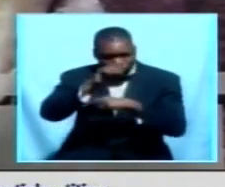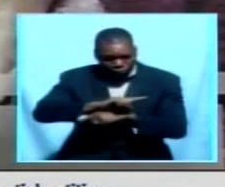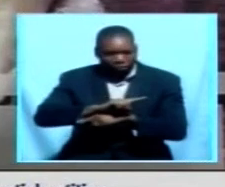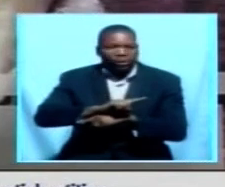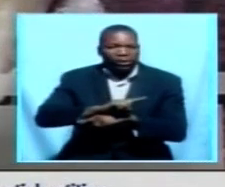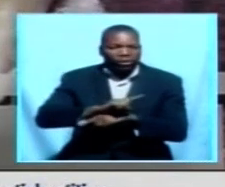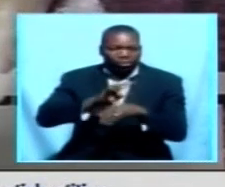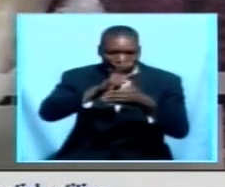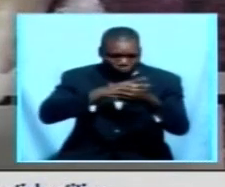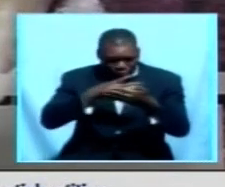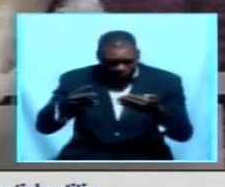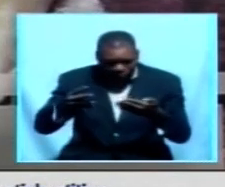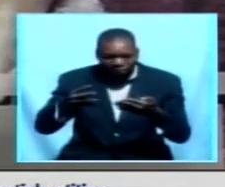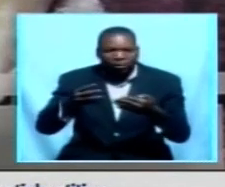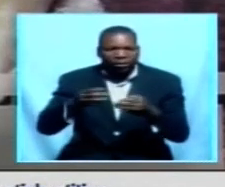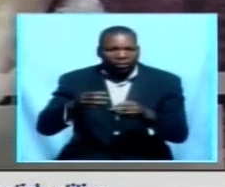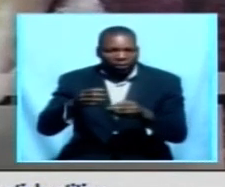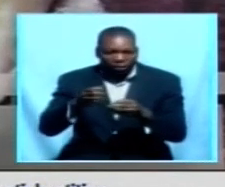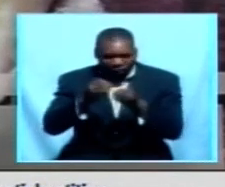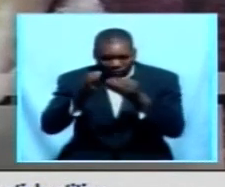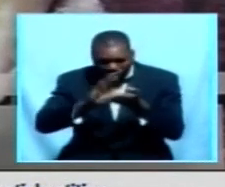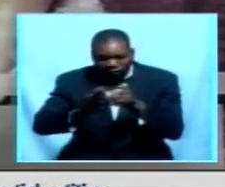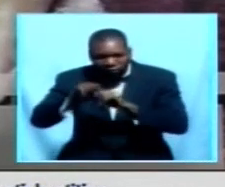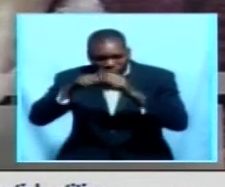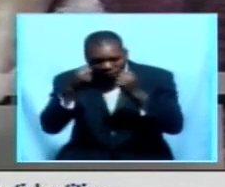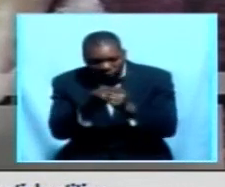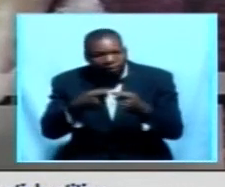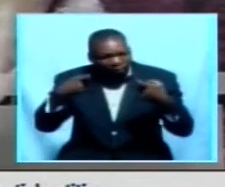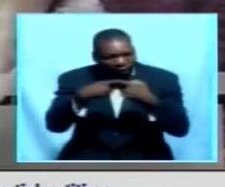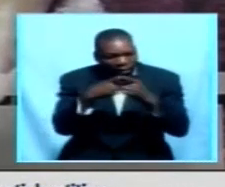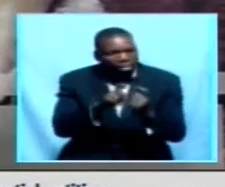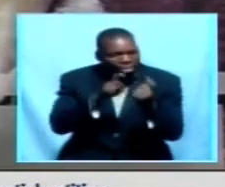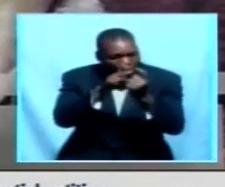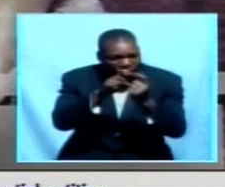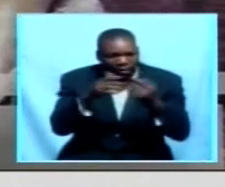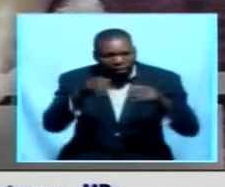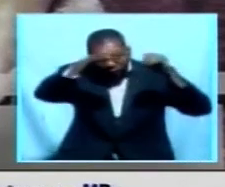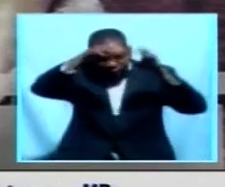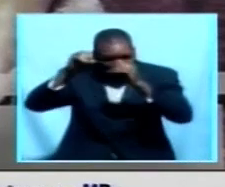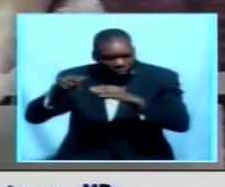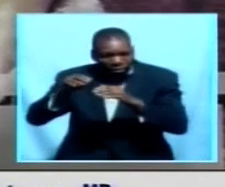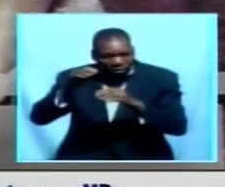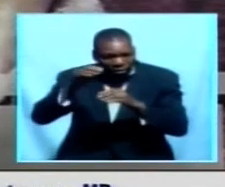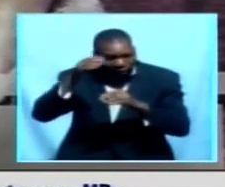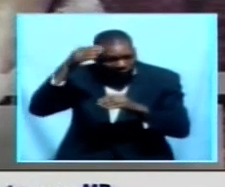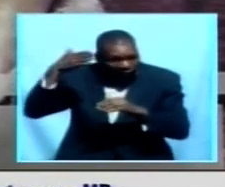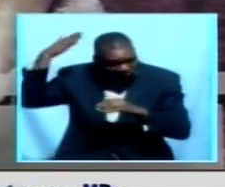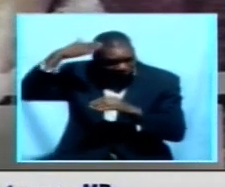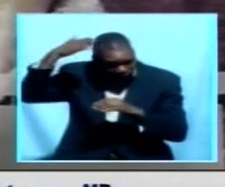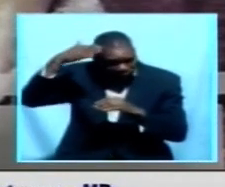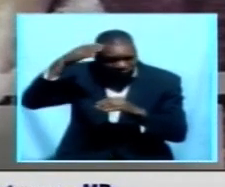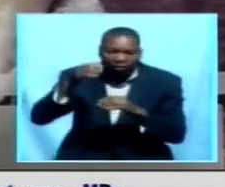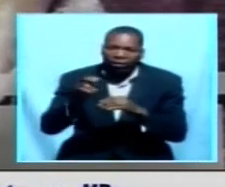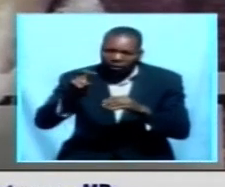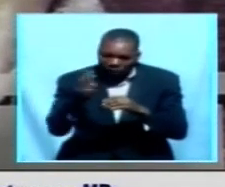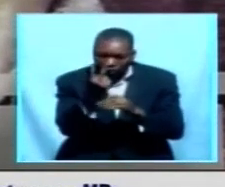seen Zanaco taking on Kabwe Warriors, while Nkana and Zesco will play the winners of the first and second playoffs.